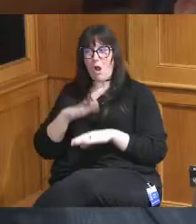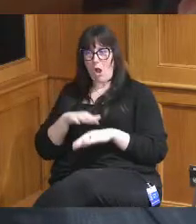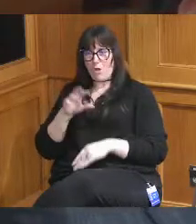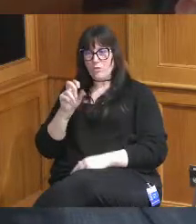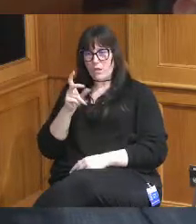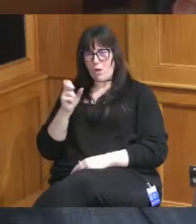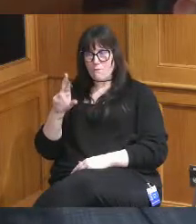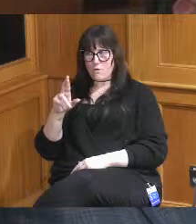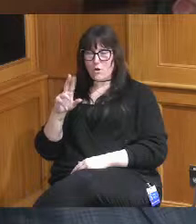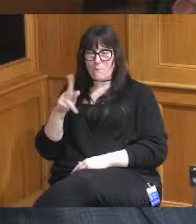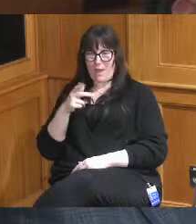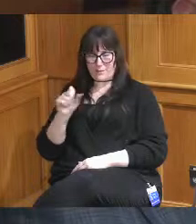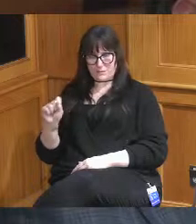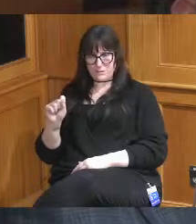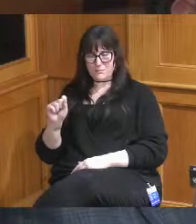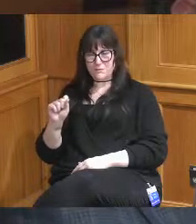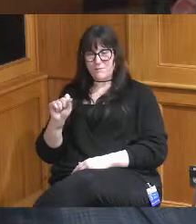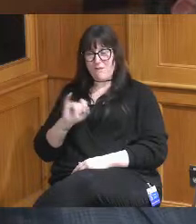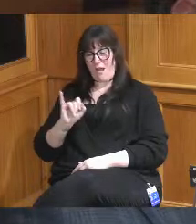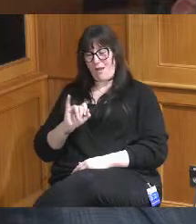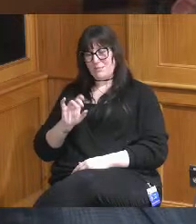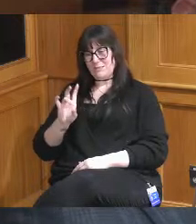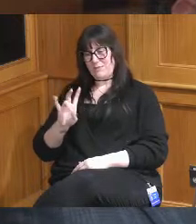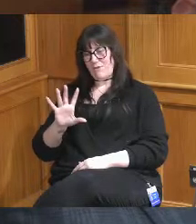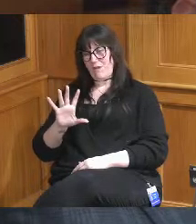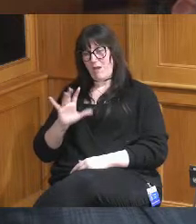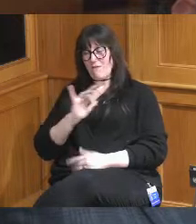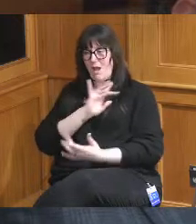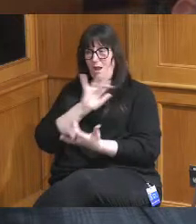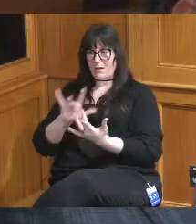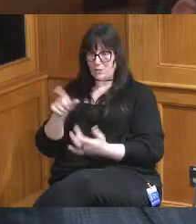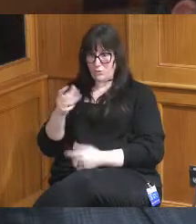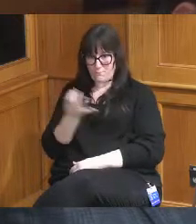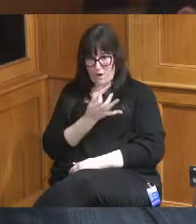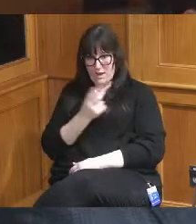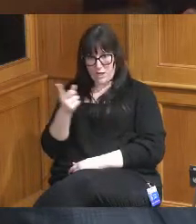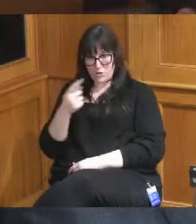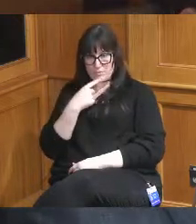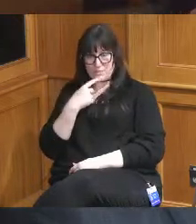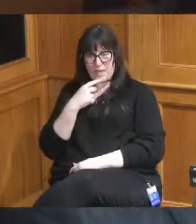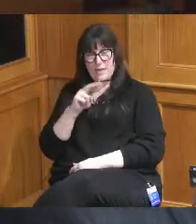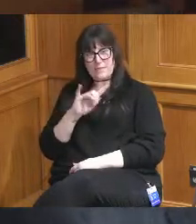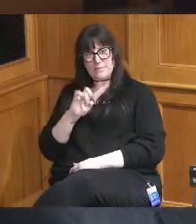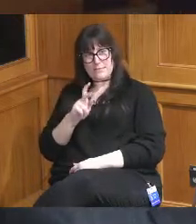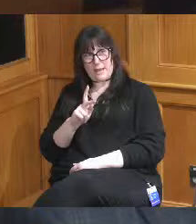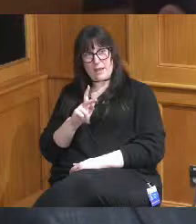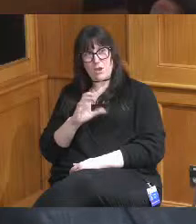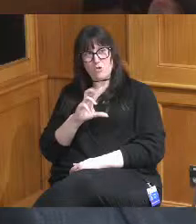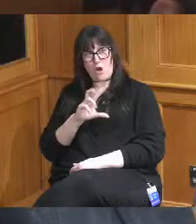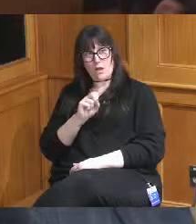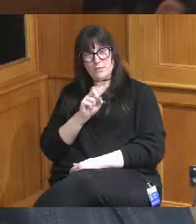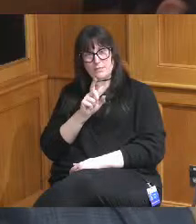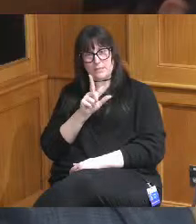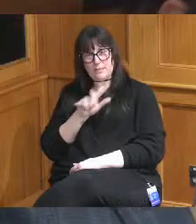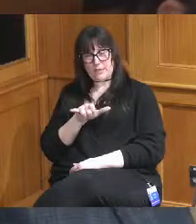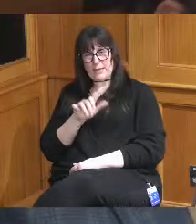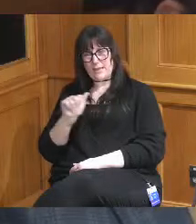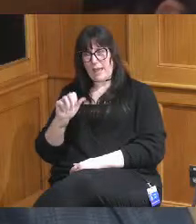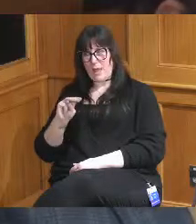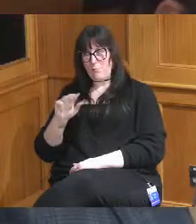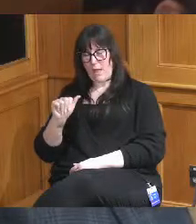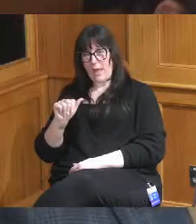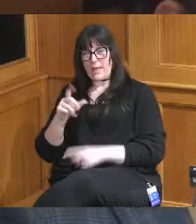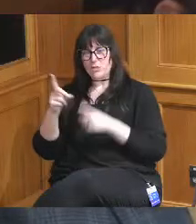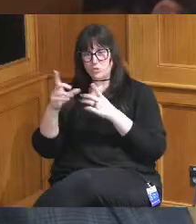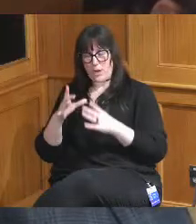of I-75. I contacted you on Friday and you instructed that Nick Crosley, our EMA director, who works with all